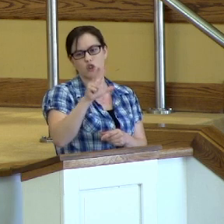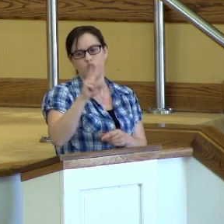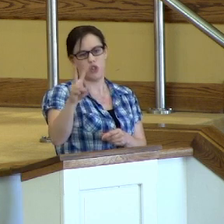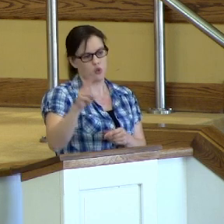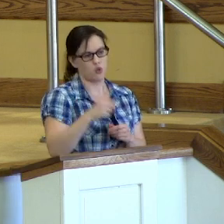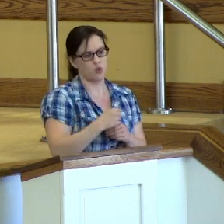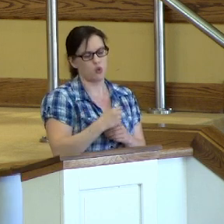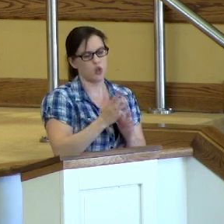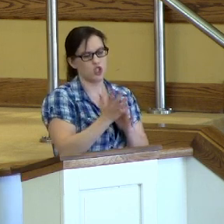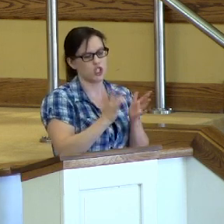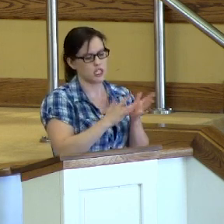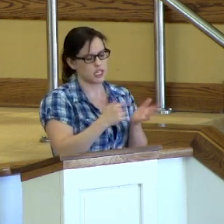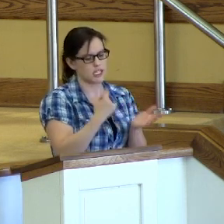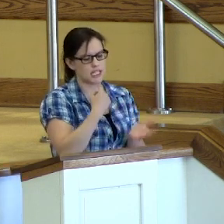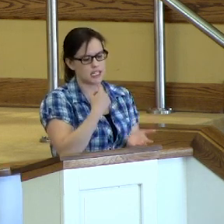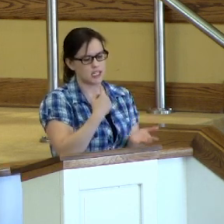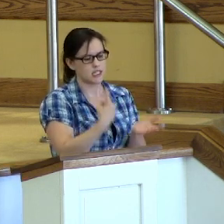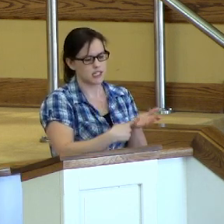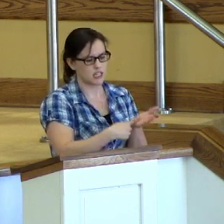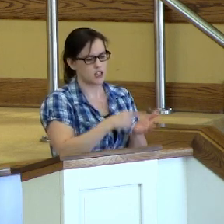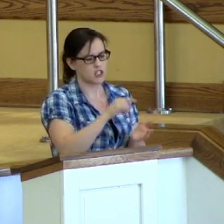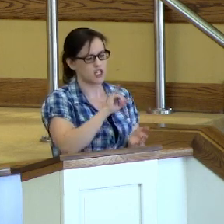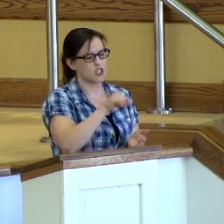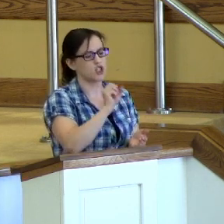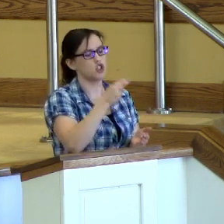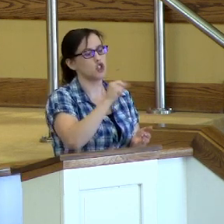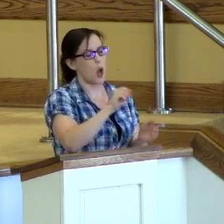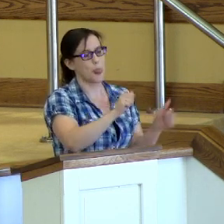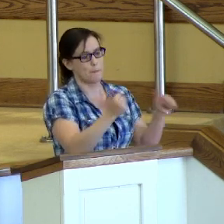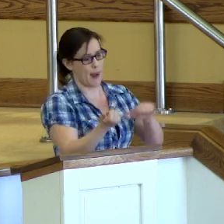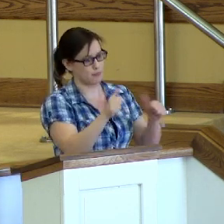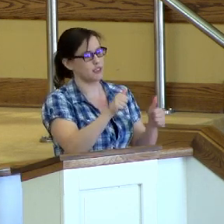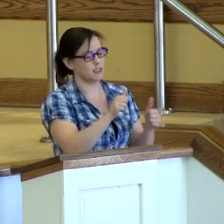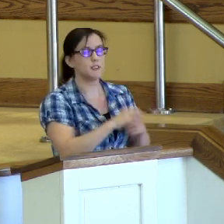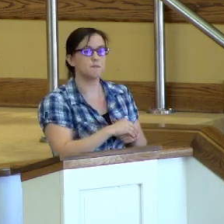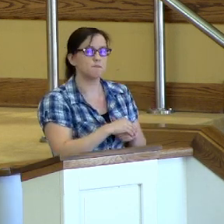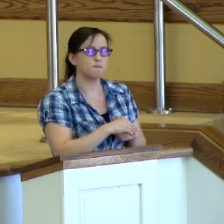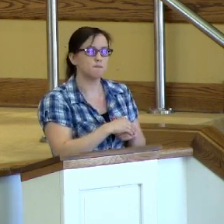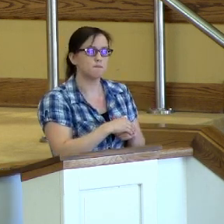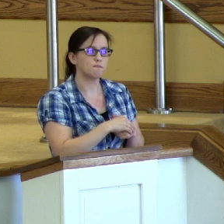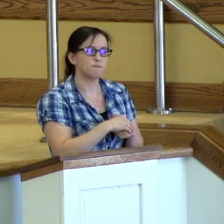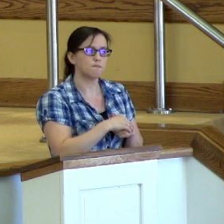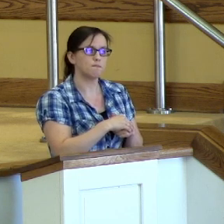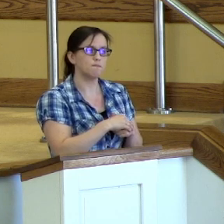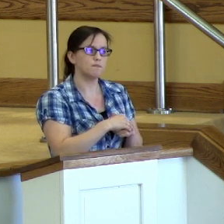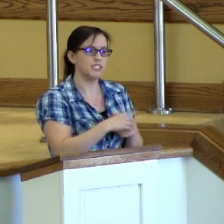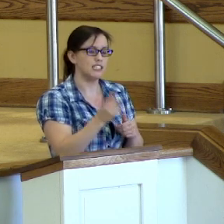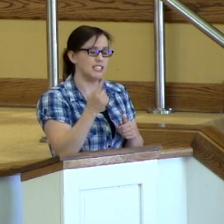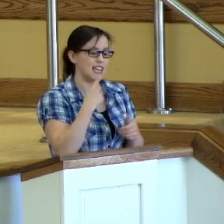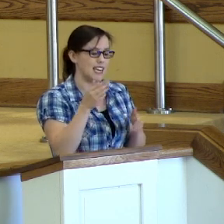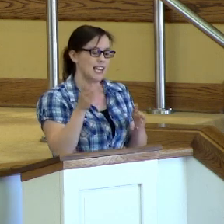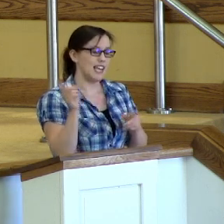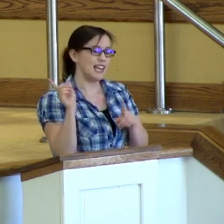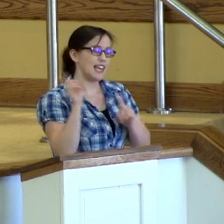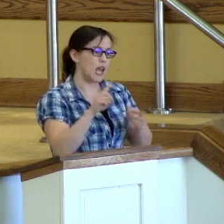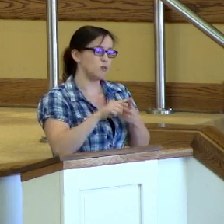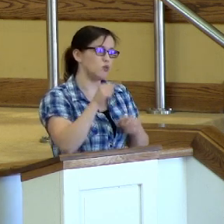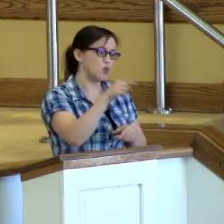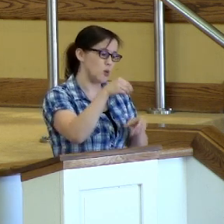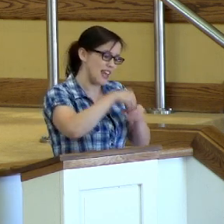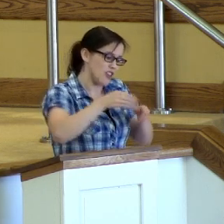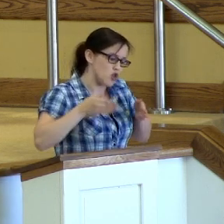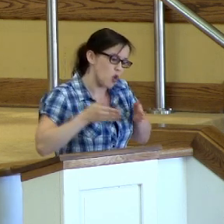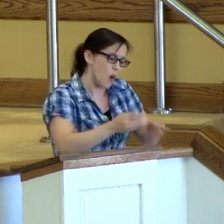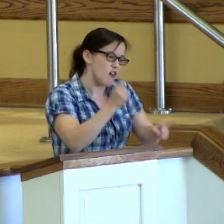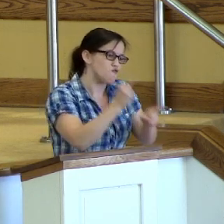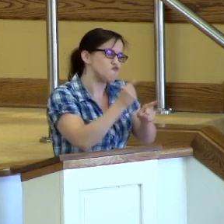there about John the Baptist. He's talking to him there, and he came to you in the way of righteousness. He's talking to